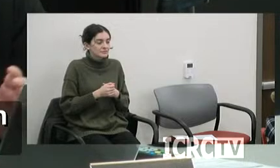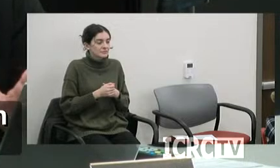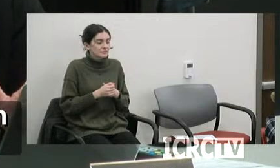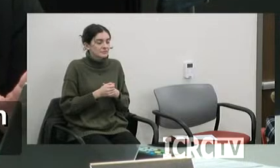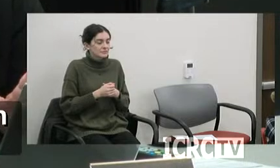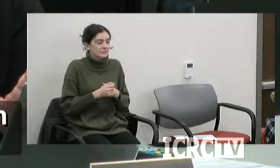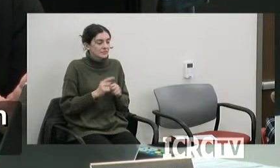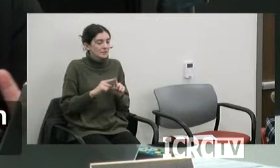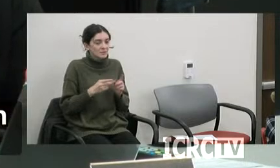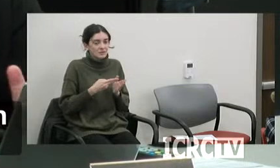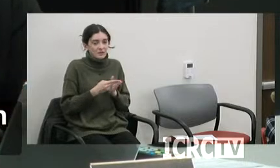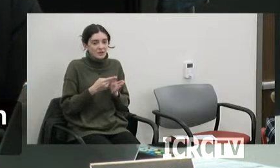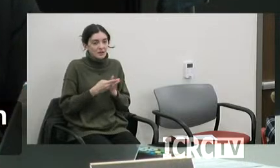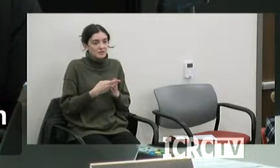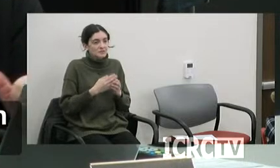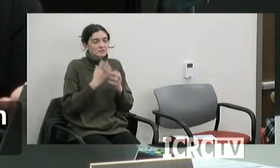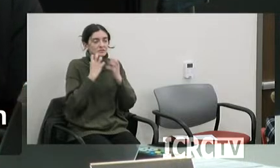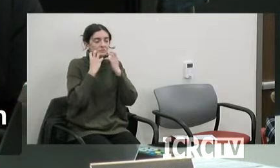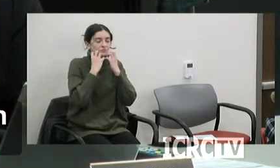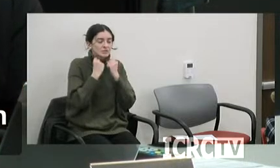It's been an honor to serve